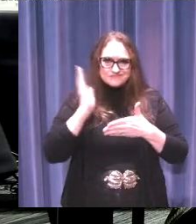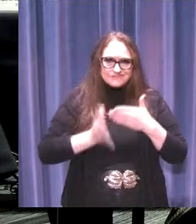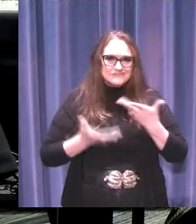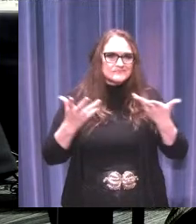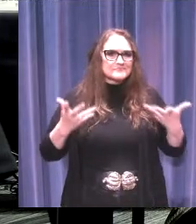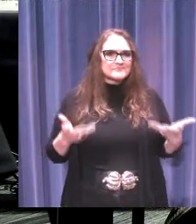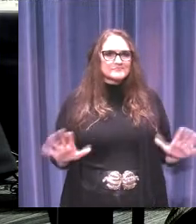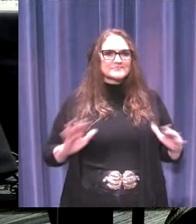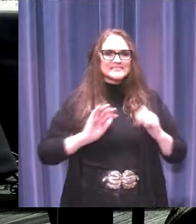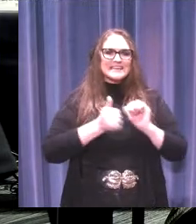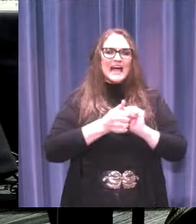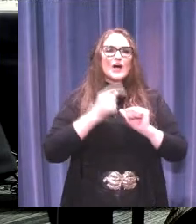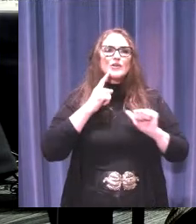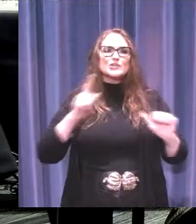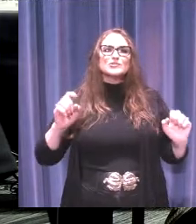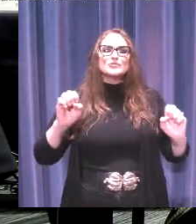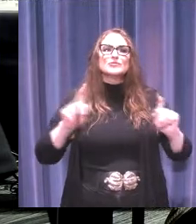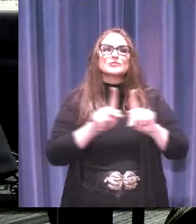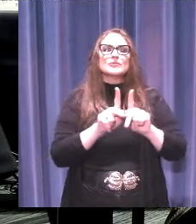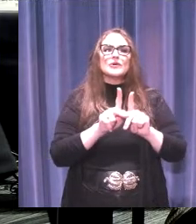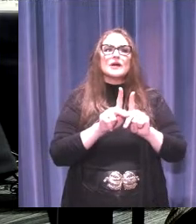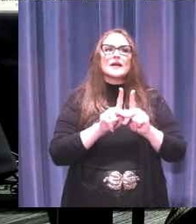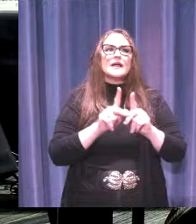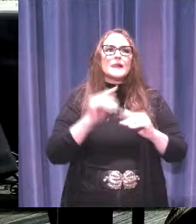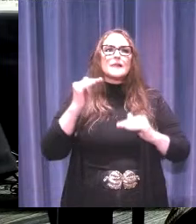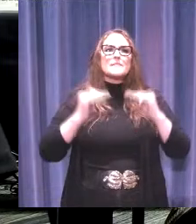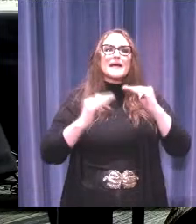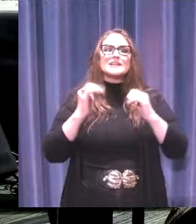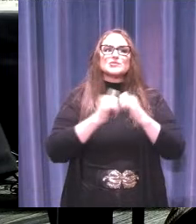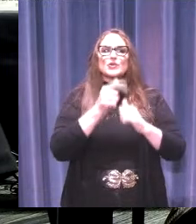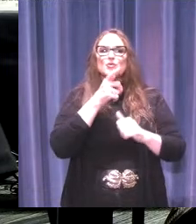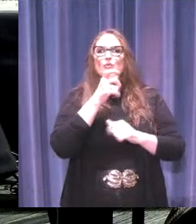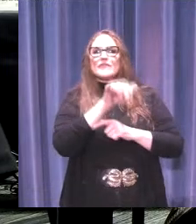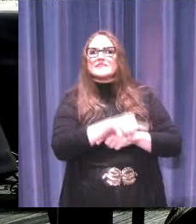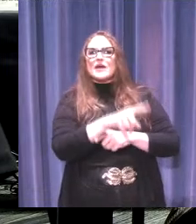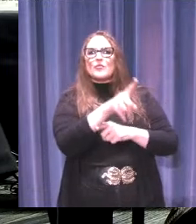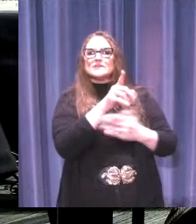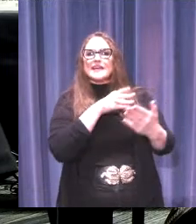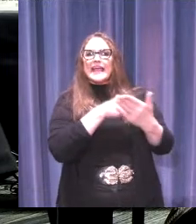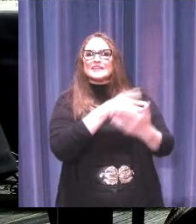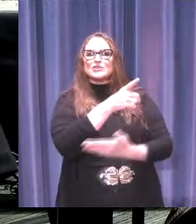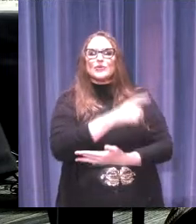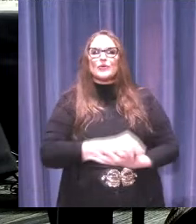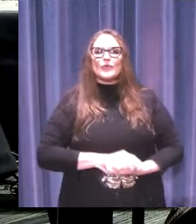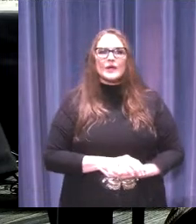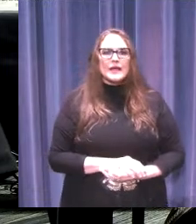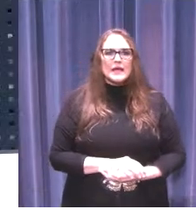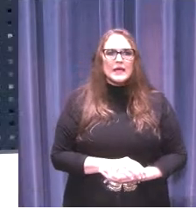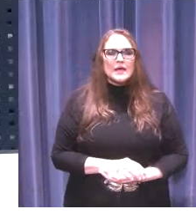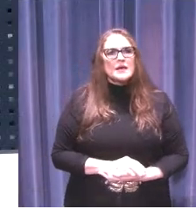how did you restore balance with whoever it was that was against you?